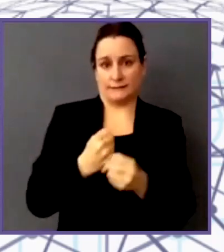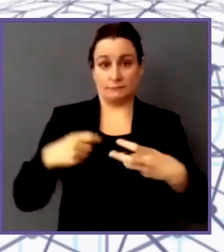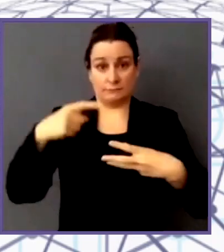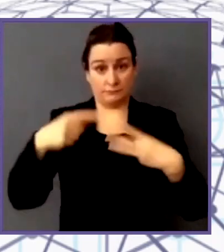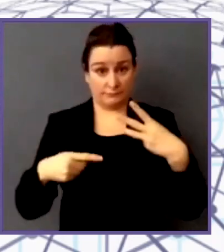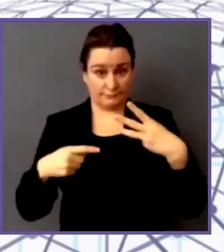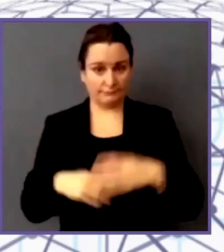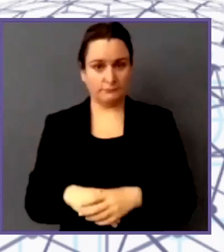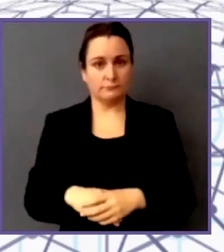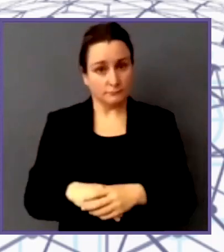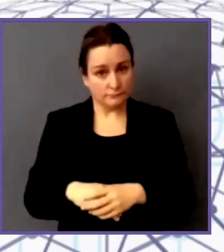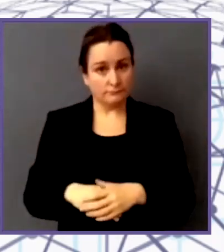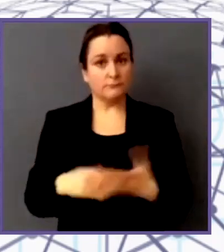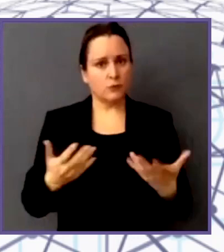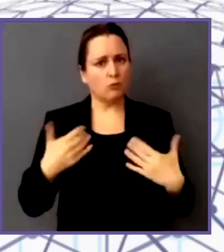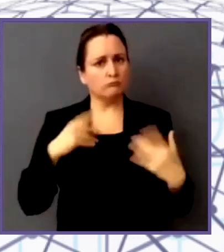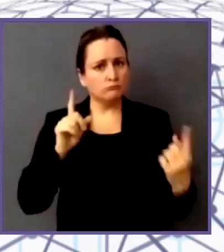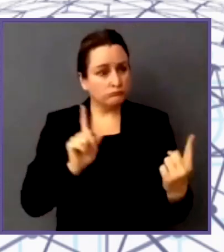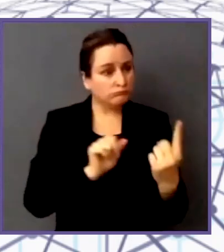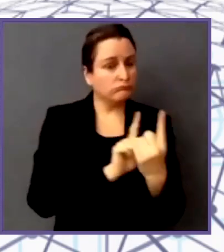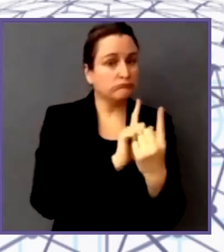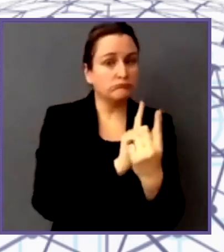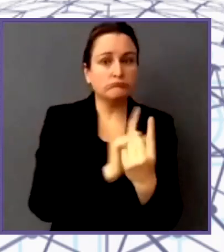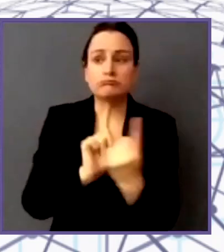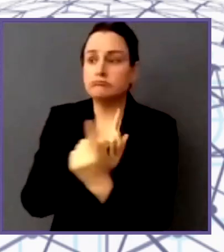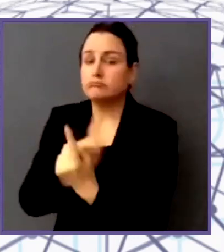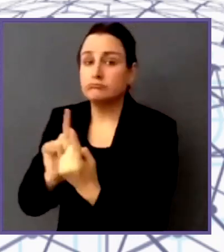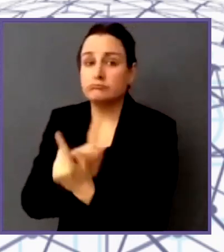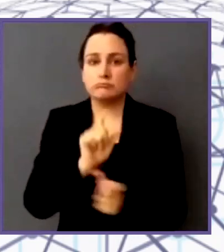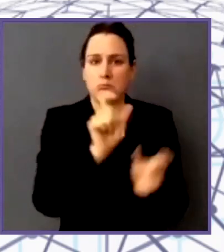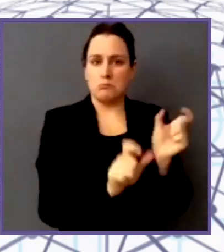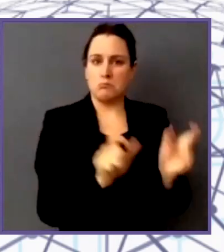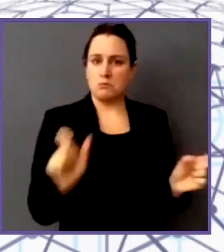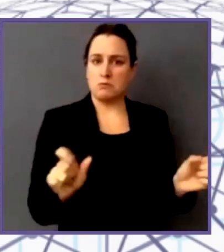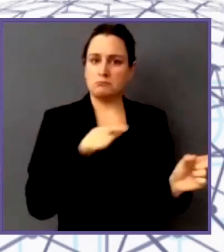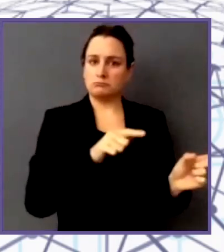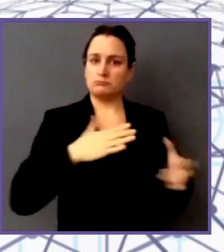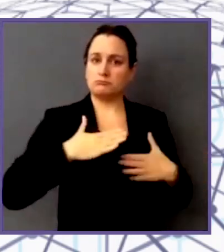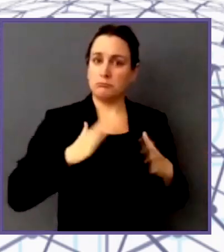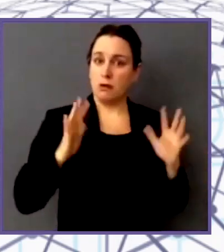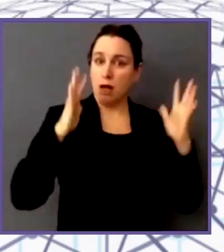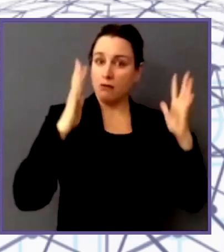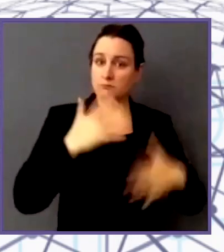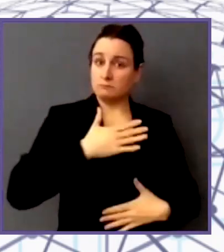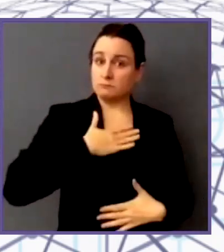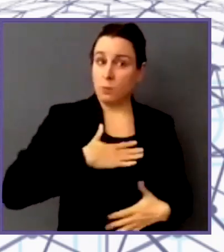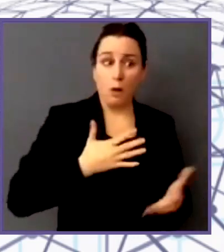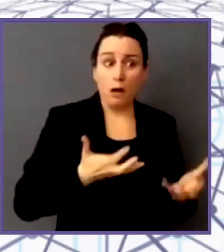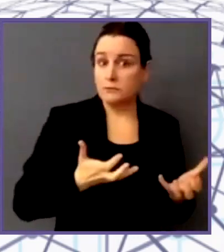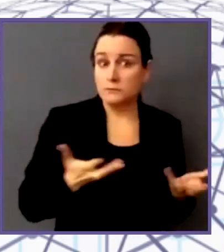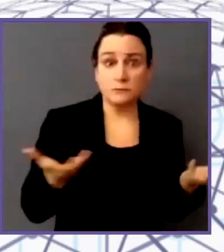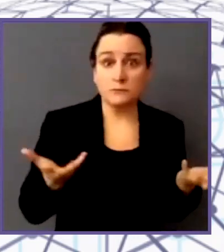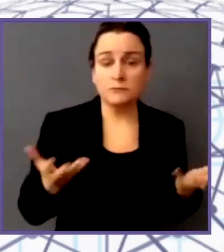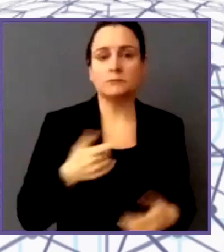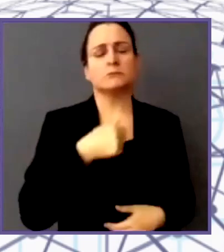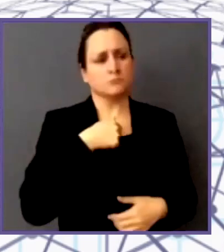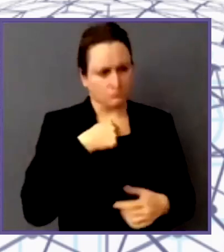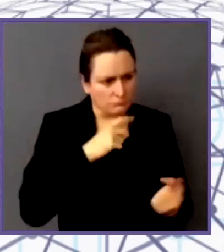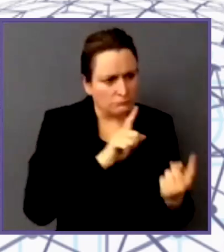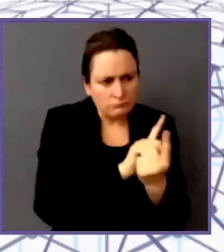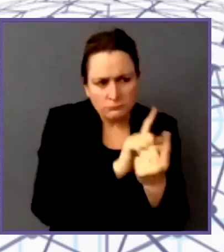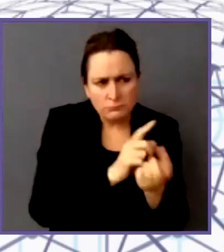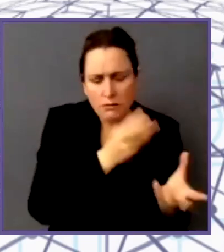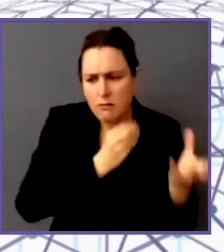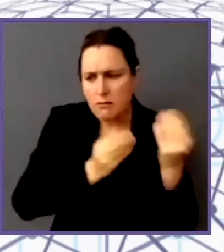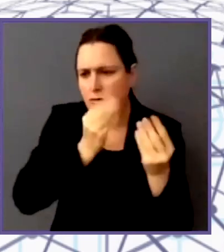cities every day. We need to know what they want and how they want to live their lives. We need policy. So that's the policies and frameworks